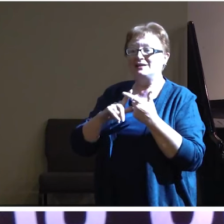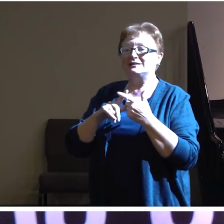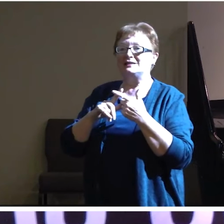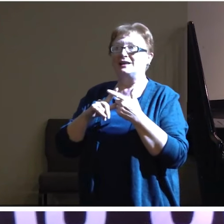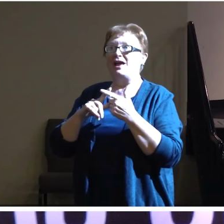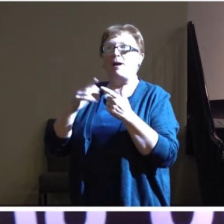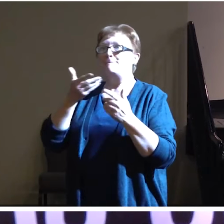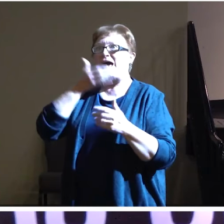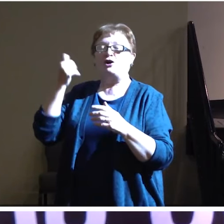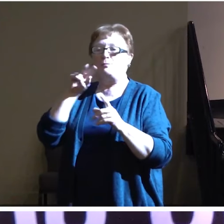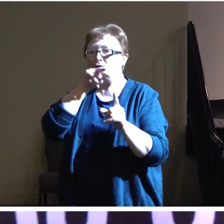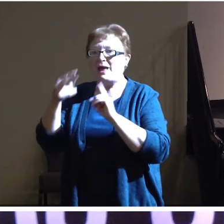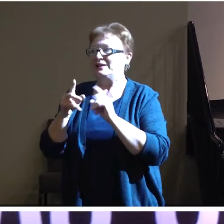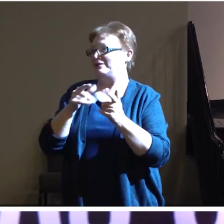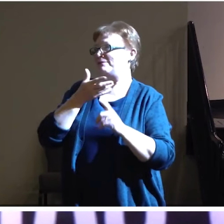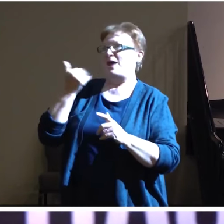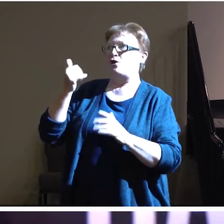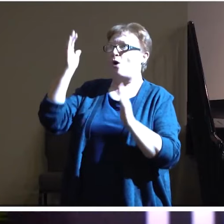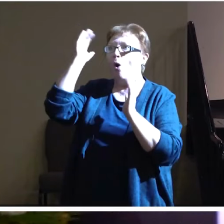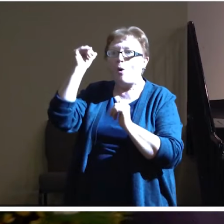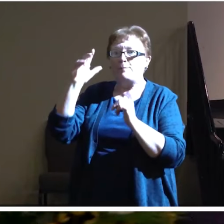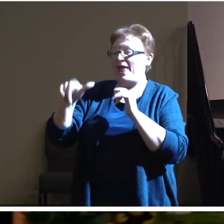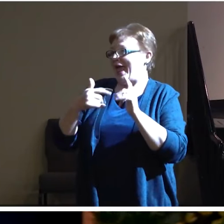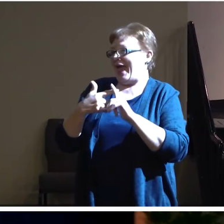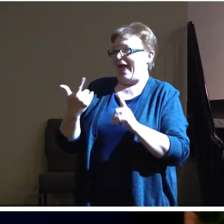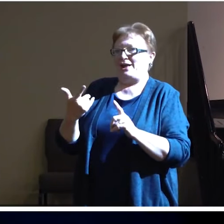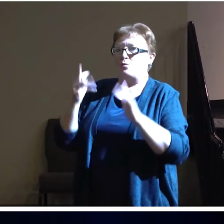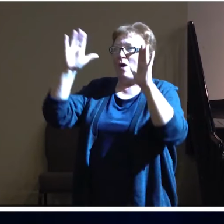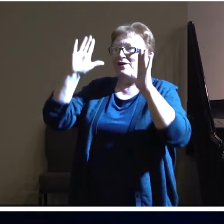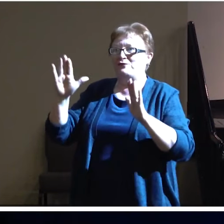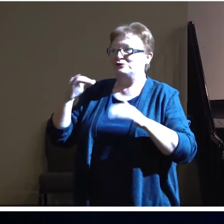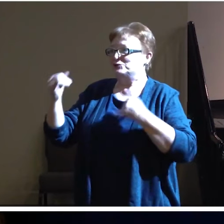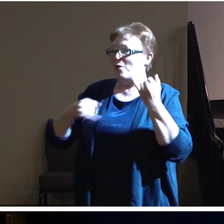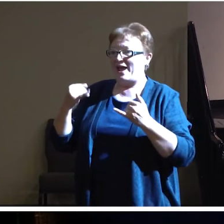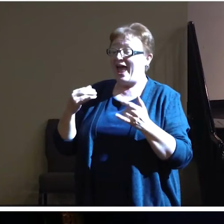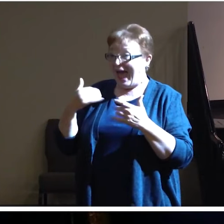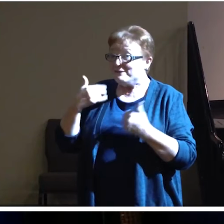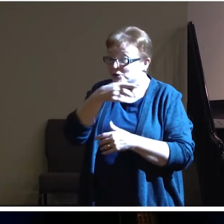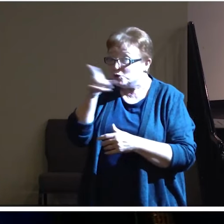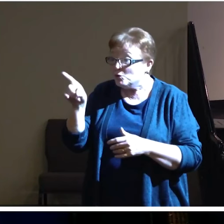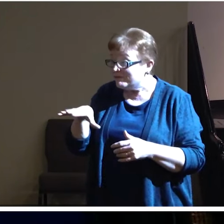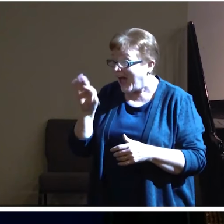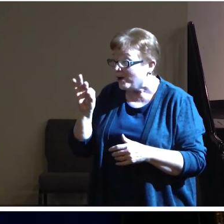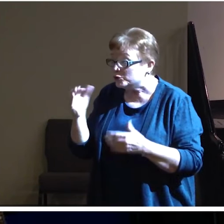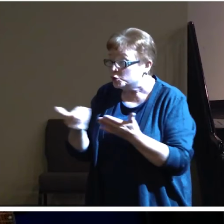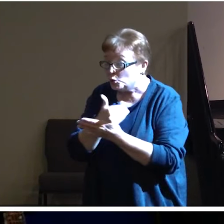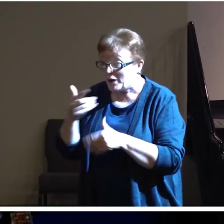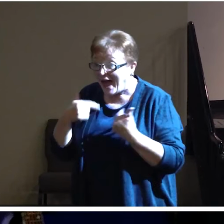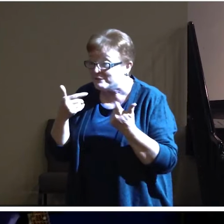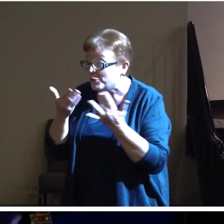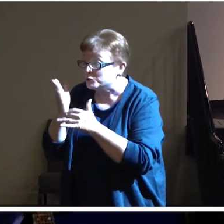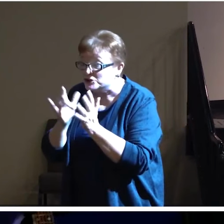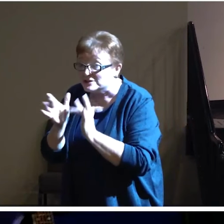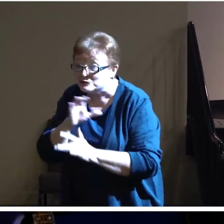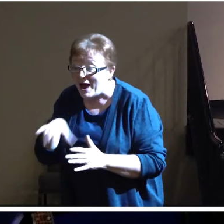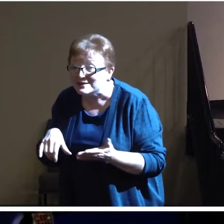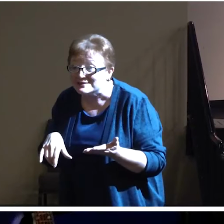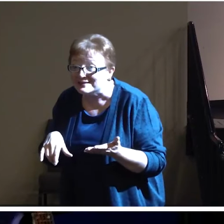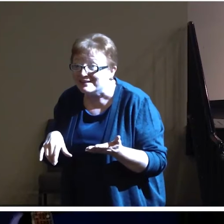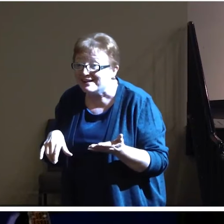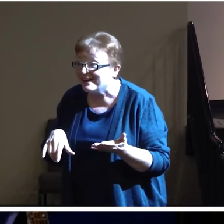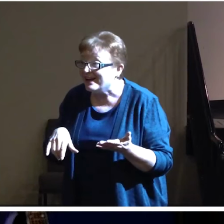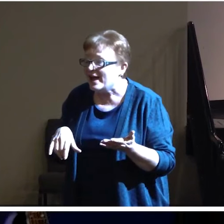It gives us great joy. Have you found new life in Jesus Christ? Follow-up question,